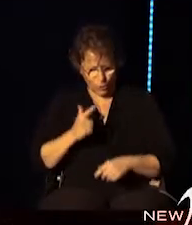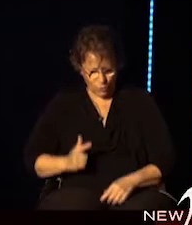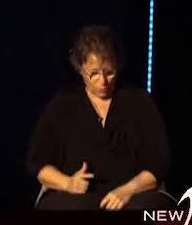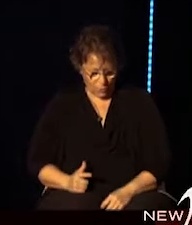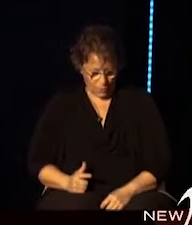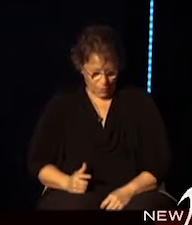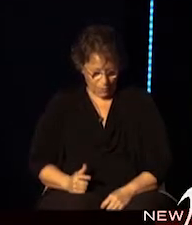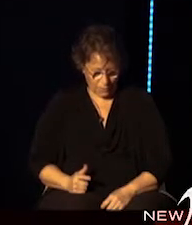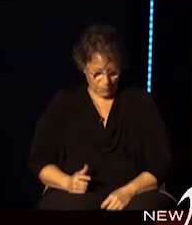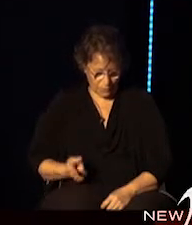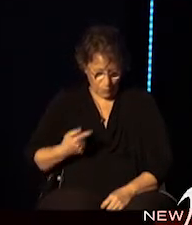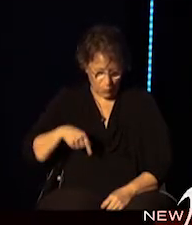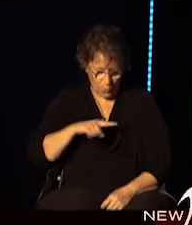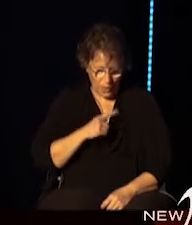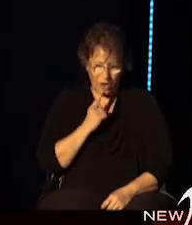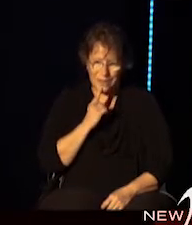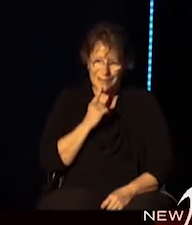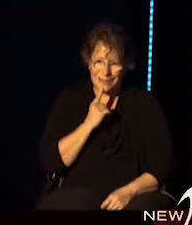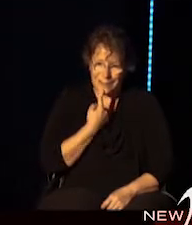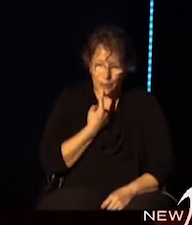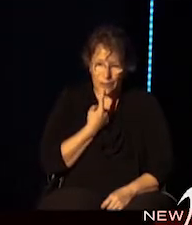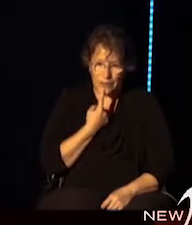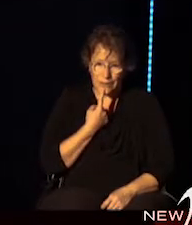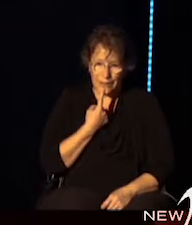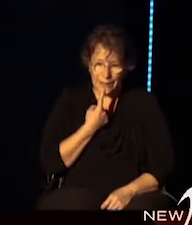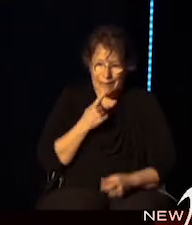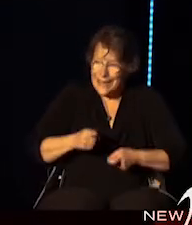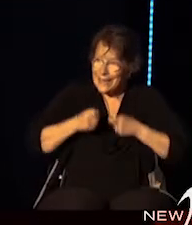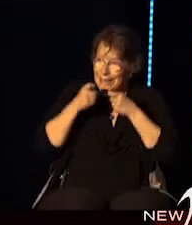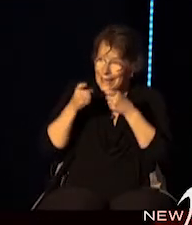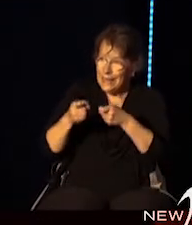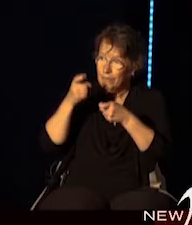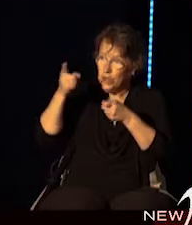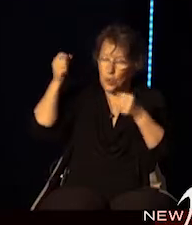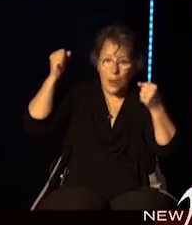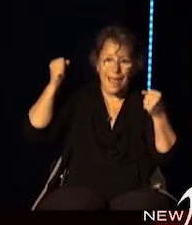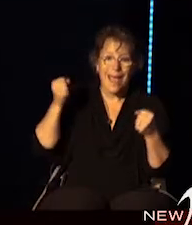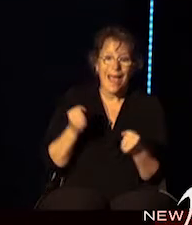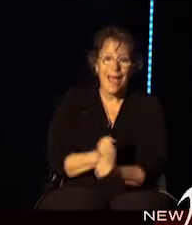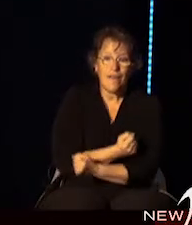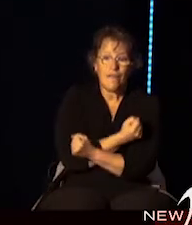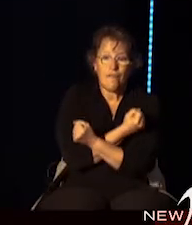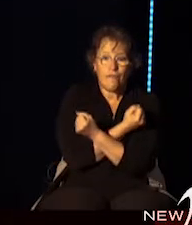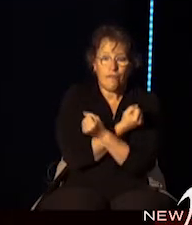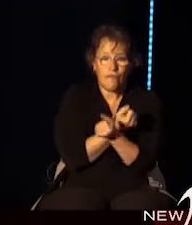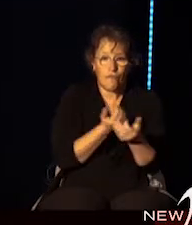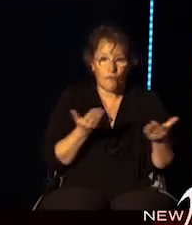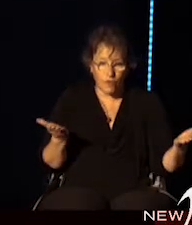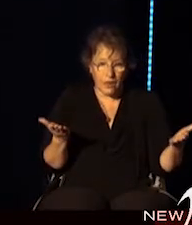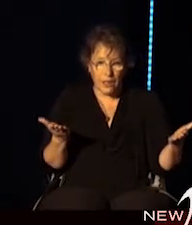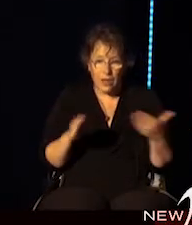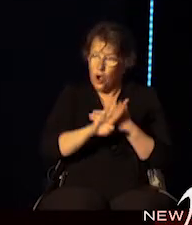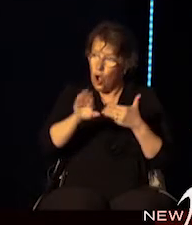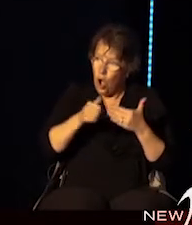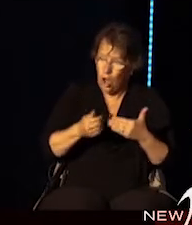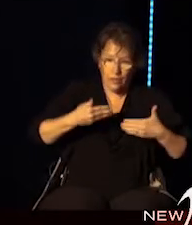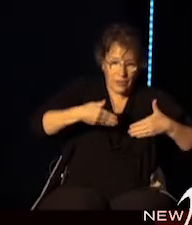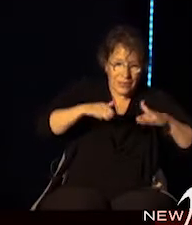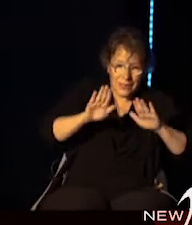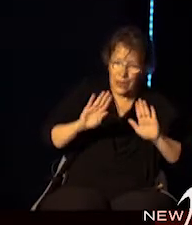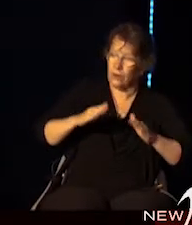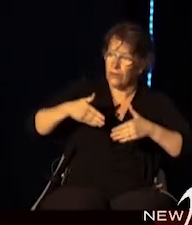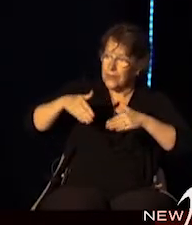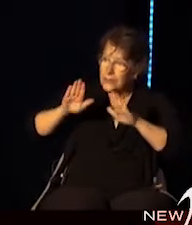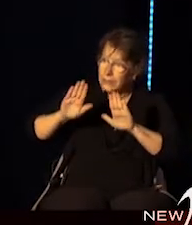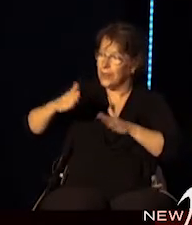literally putting everything on the line for you. We're making all of these sacrifices so